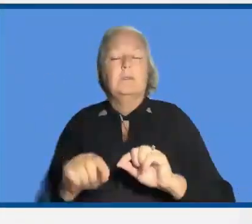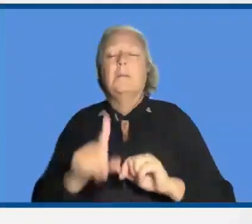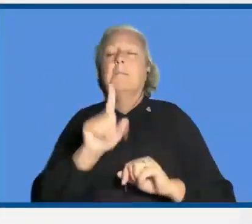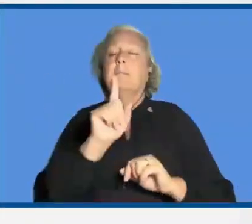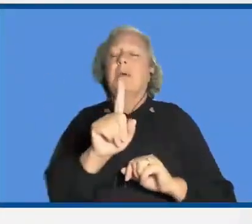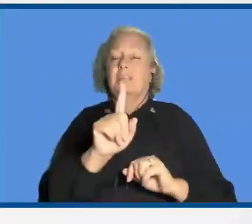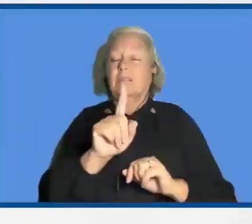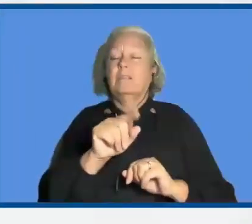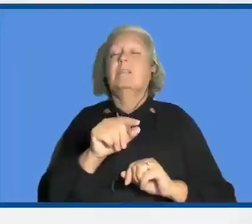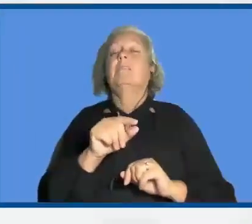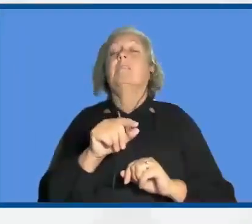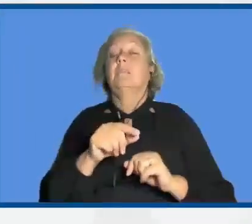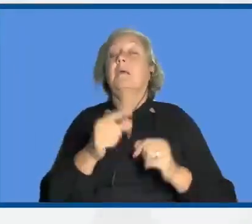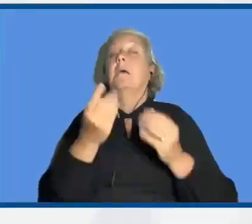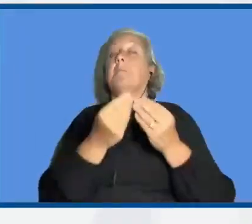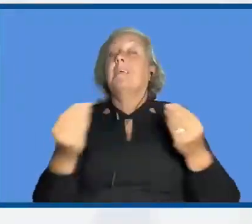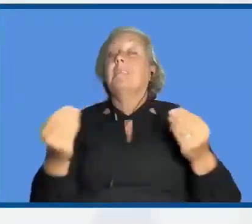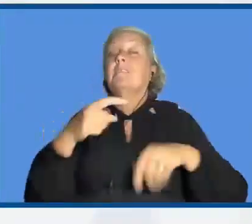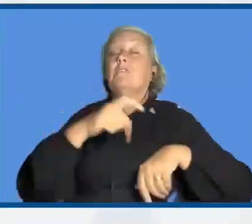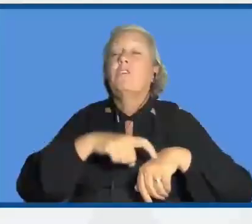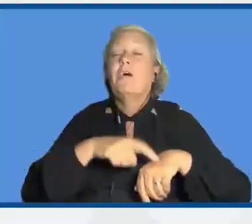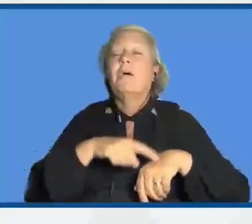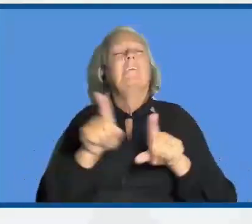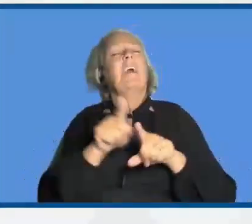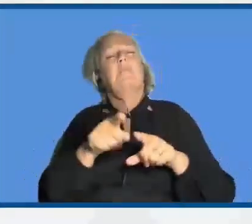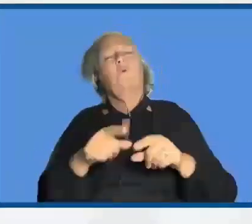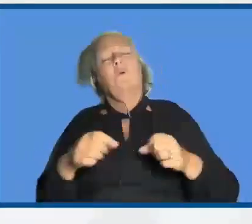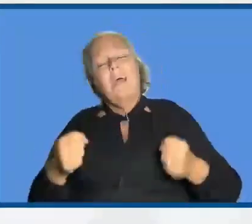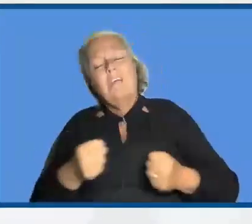taken, particularly for national budgets,